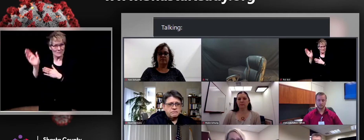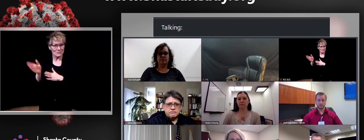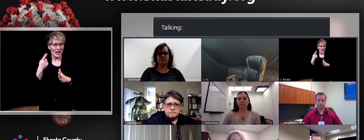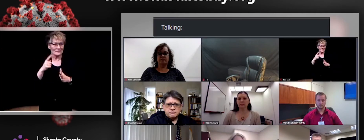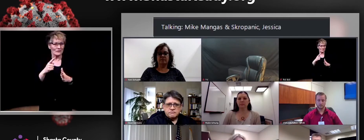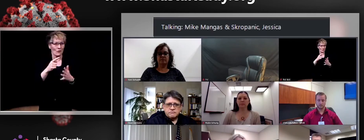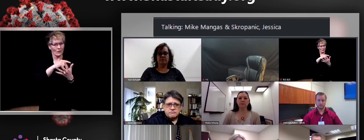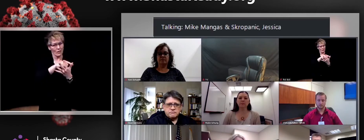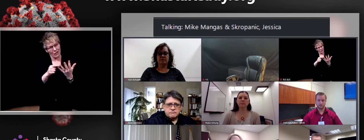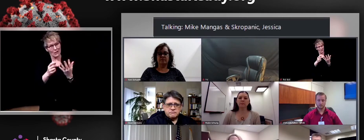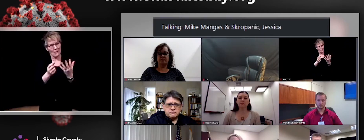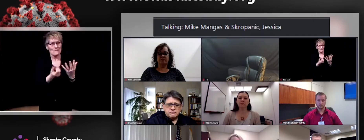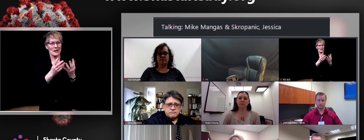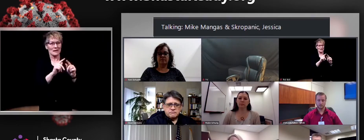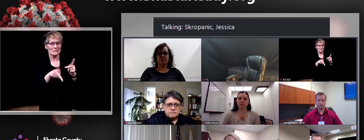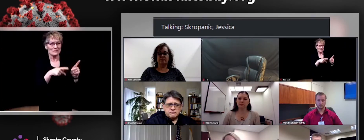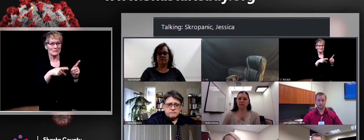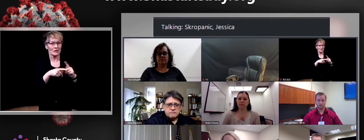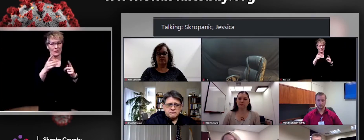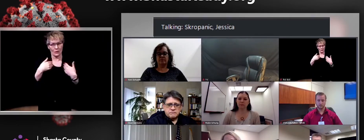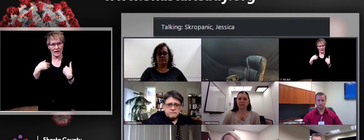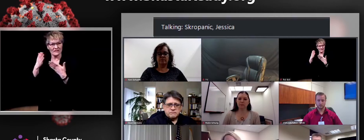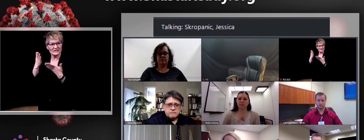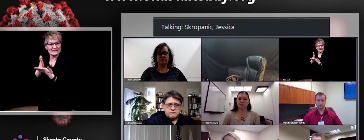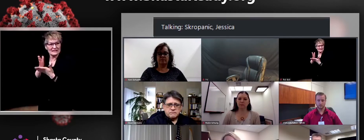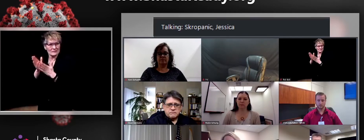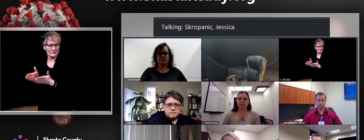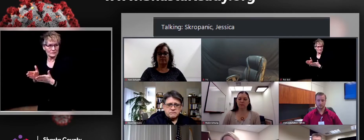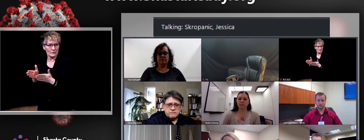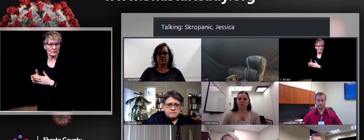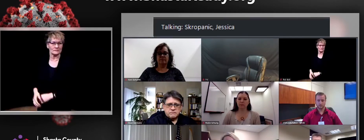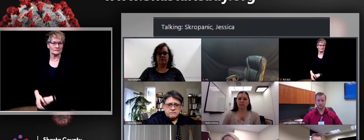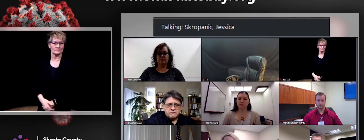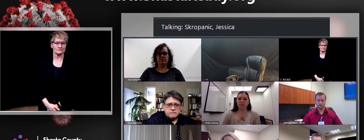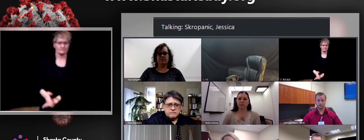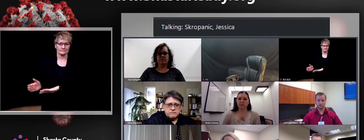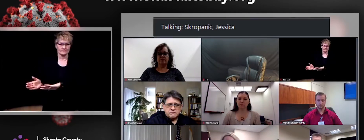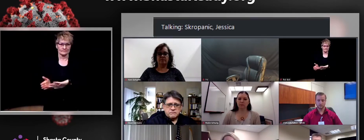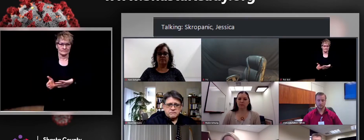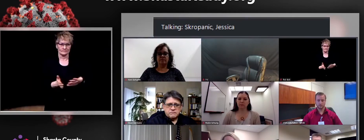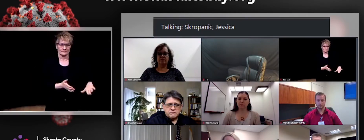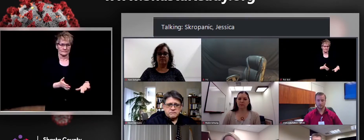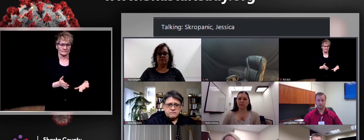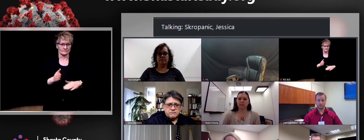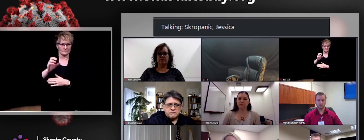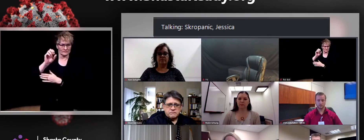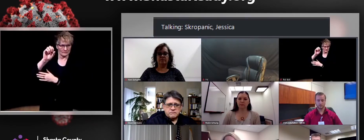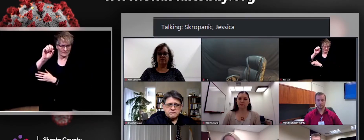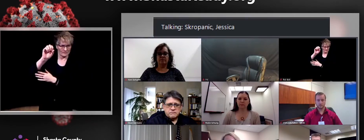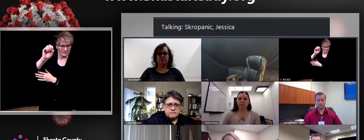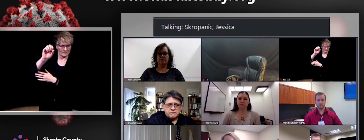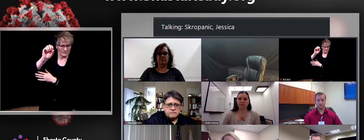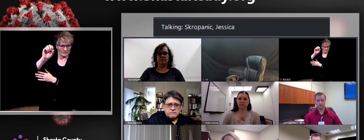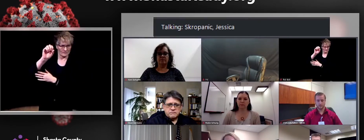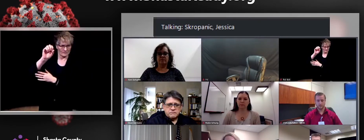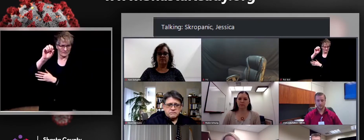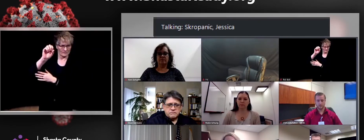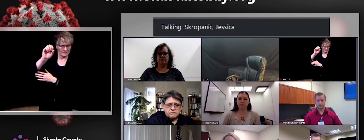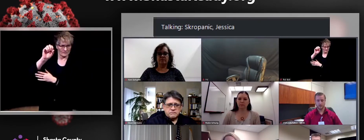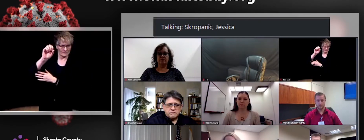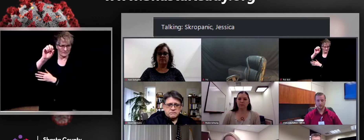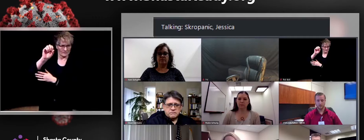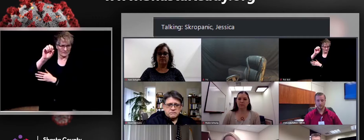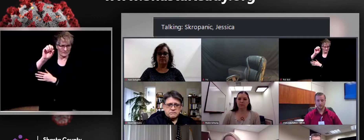Thank Hi, you. my question is regarding long-term care facilities and the people who have died at them. Marquis